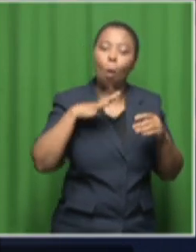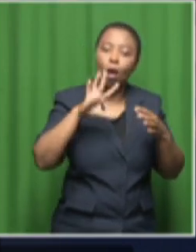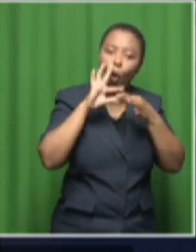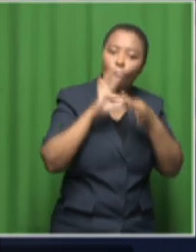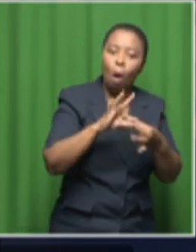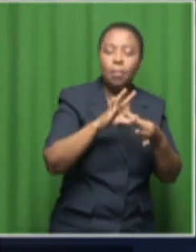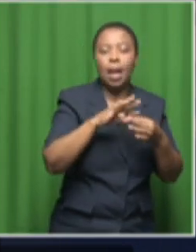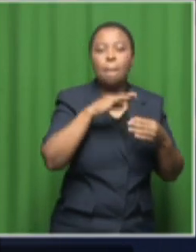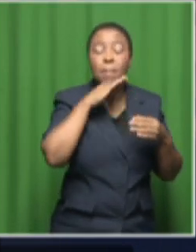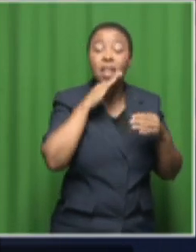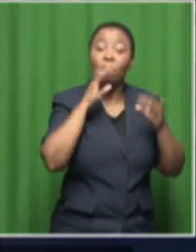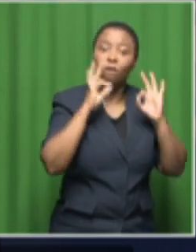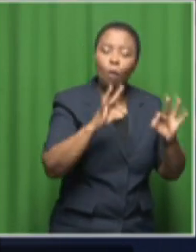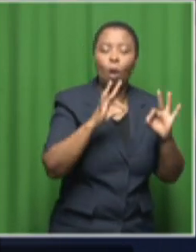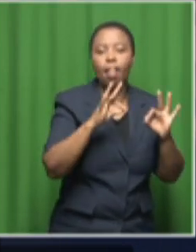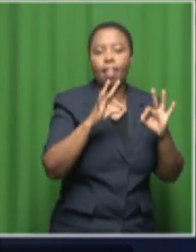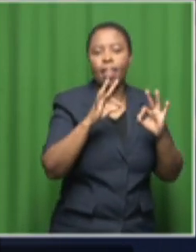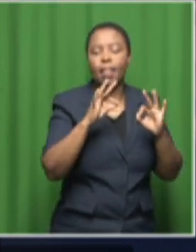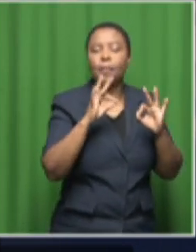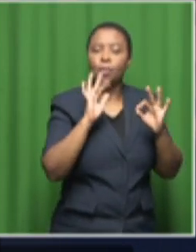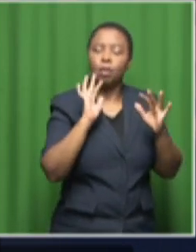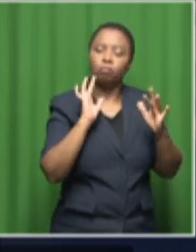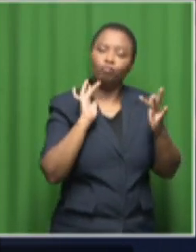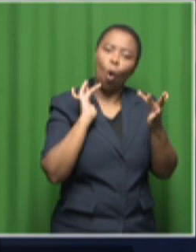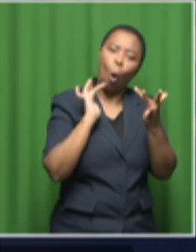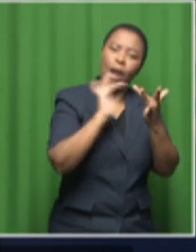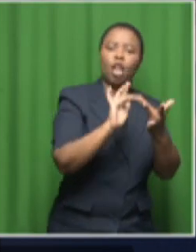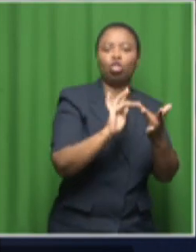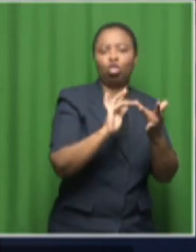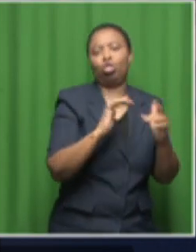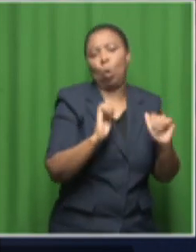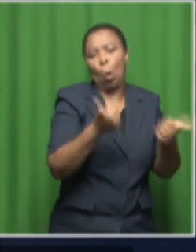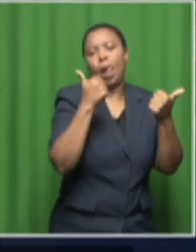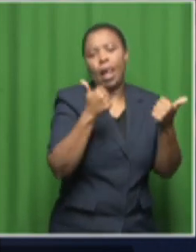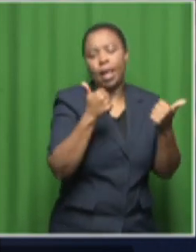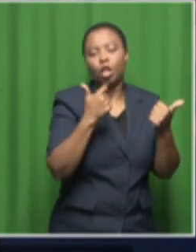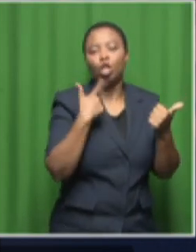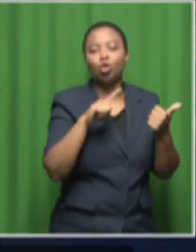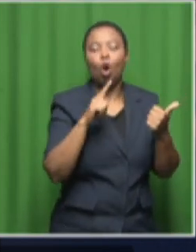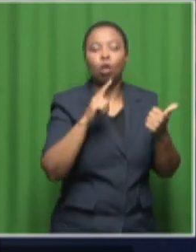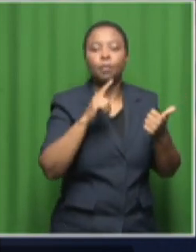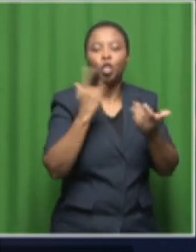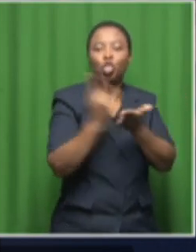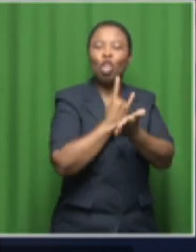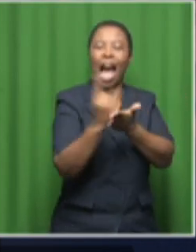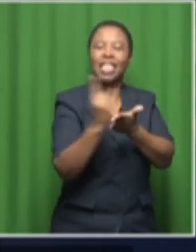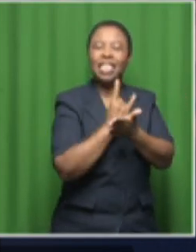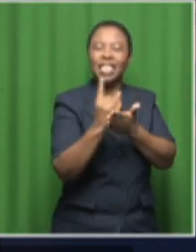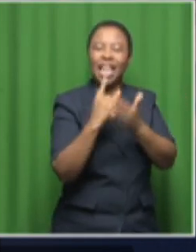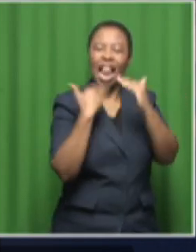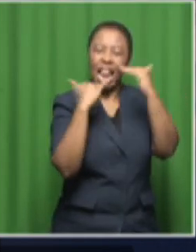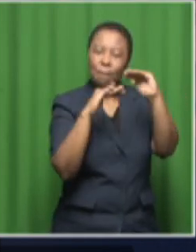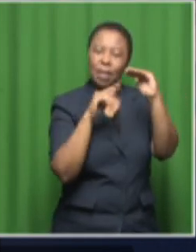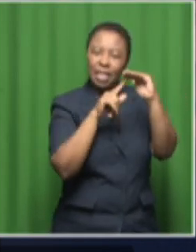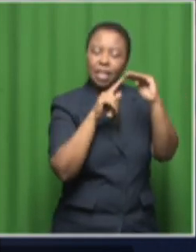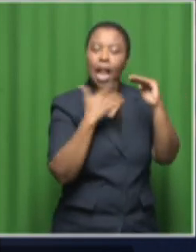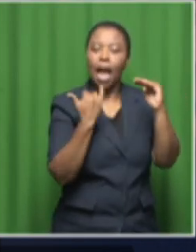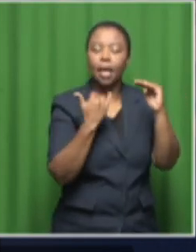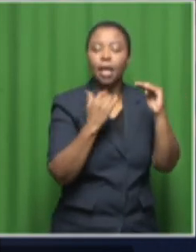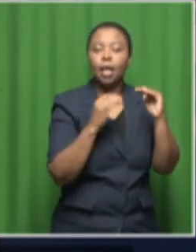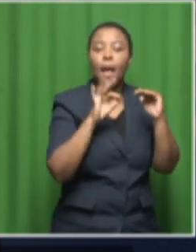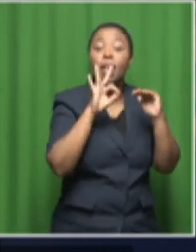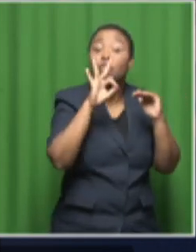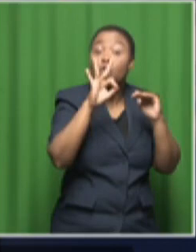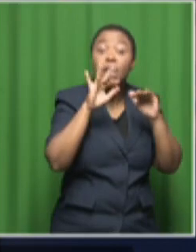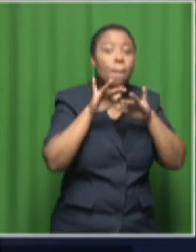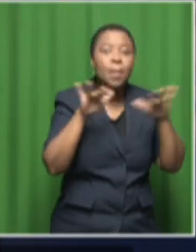fostering meaningful and high-quality connections, we've introduced a chat limit now. So you can only chat to 3 people